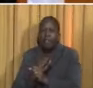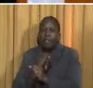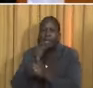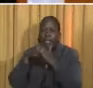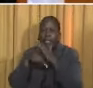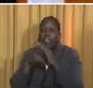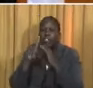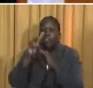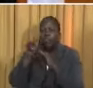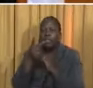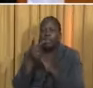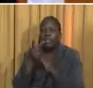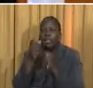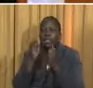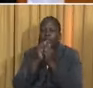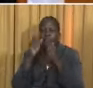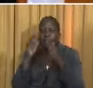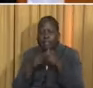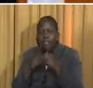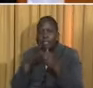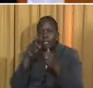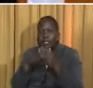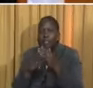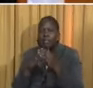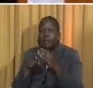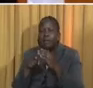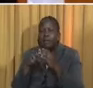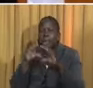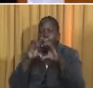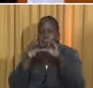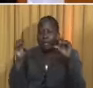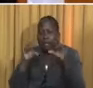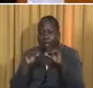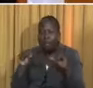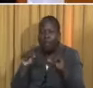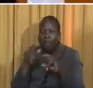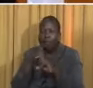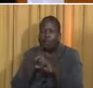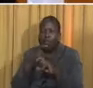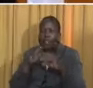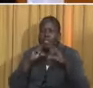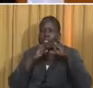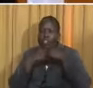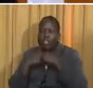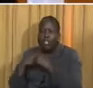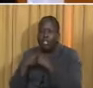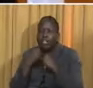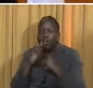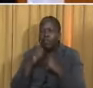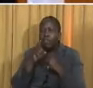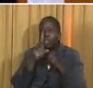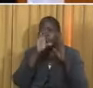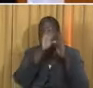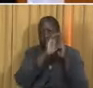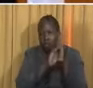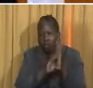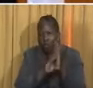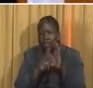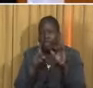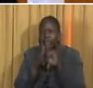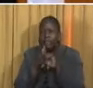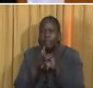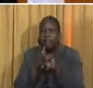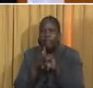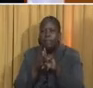2017 to this paragraph, how it was challenged in the case of Katiba, and the decision